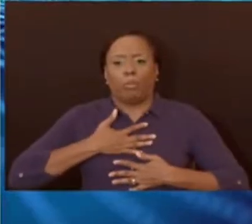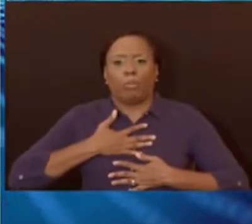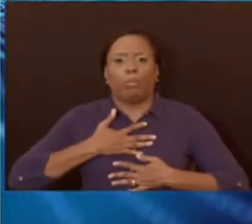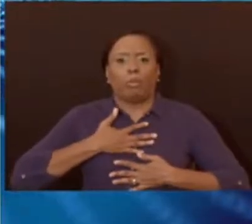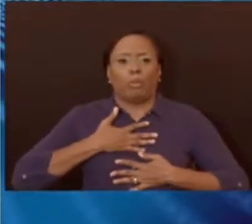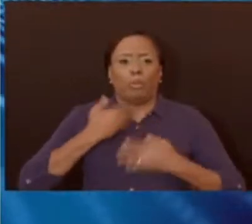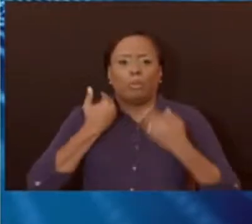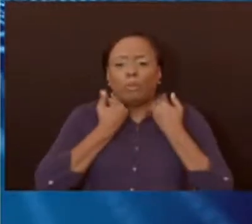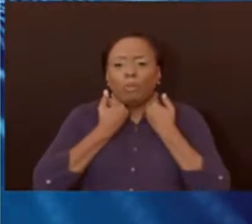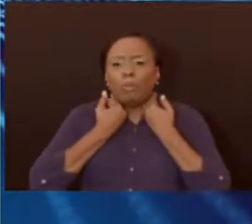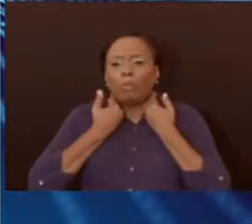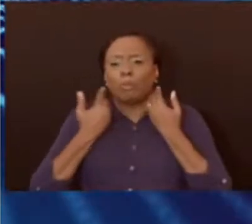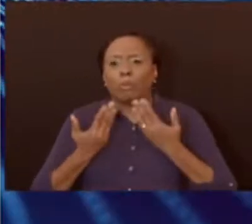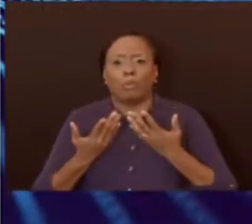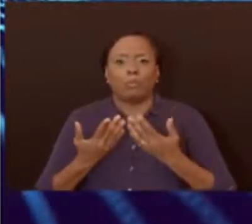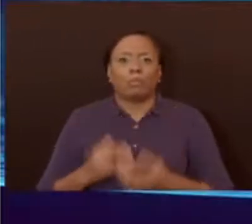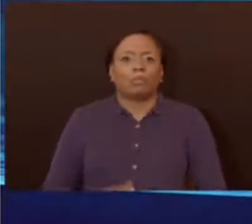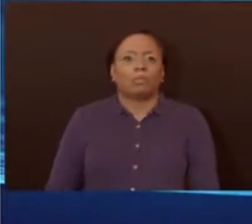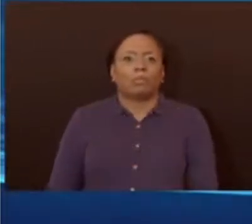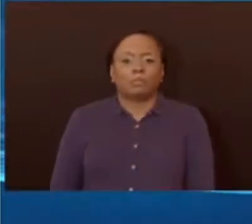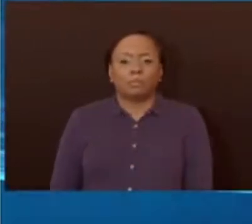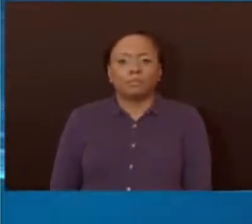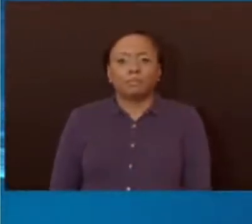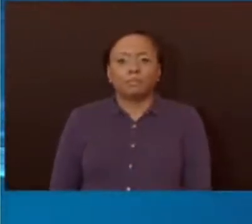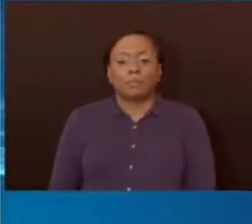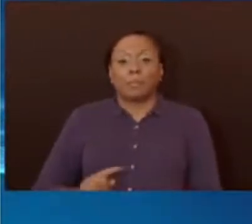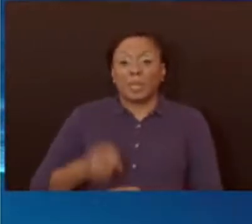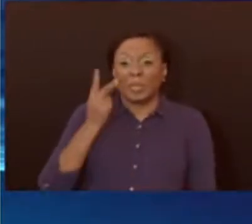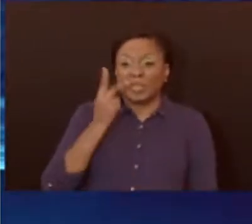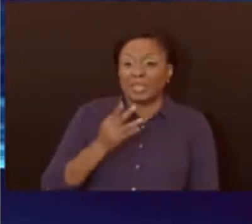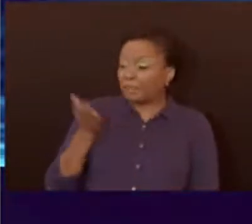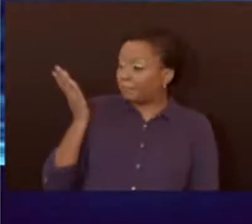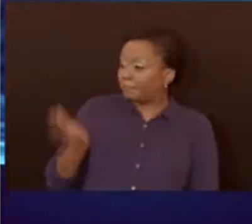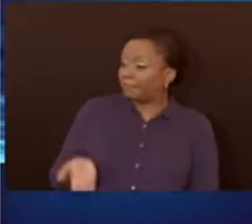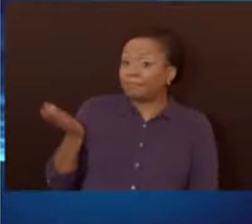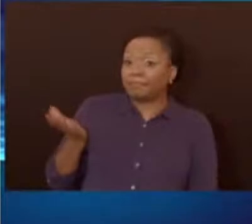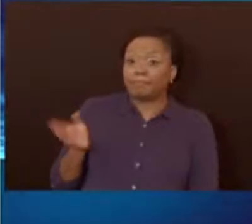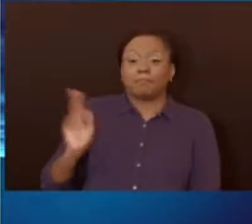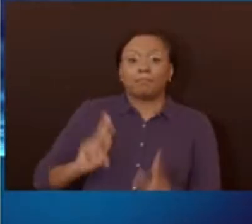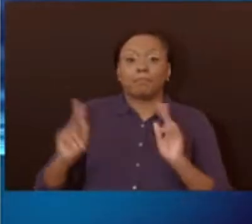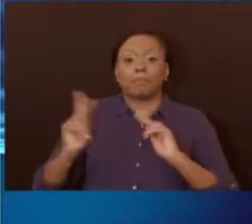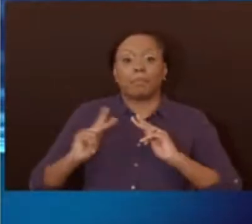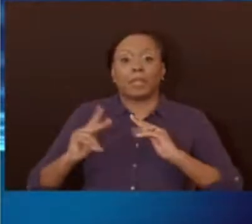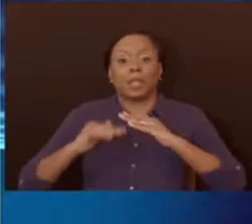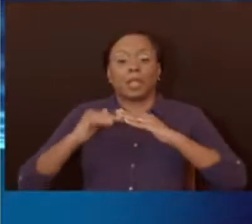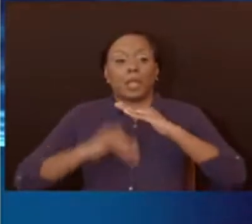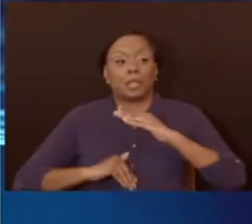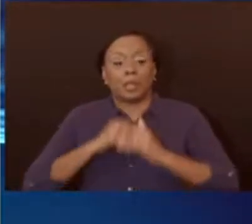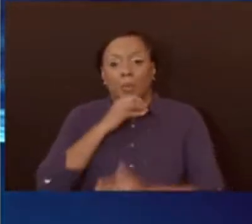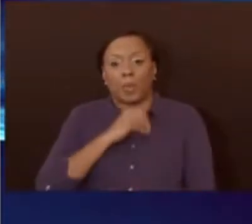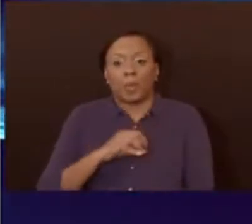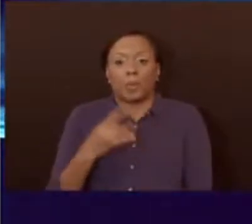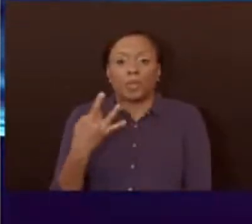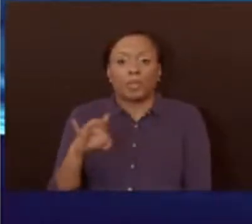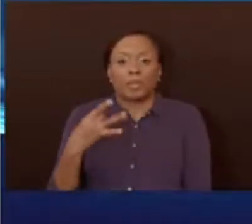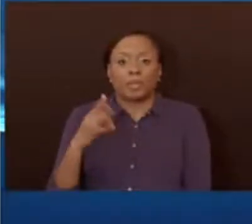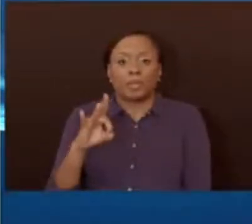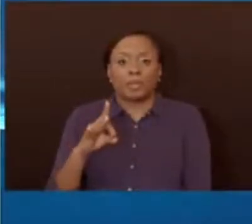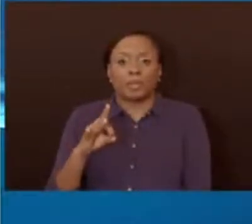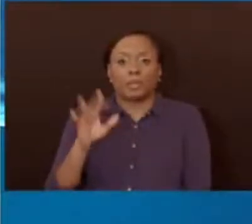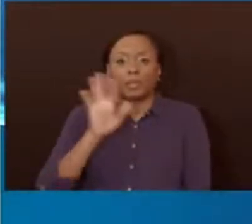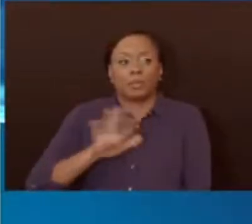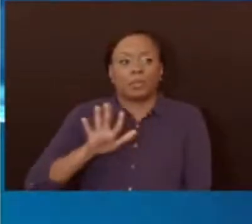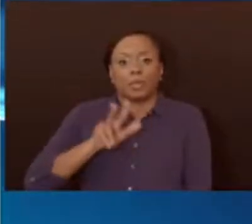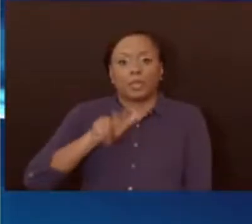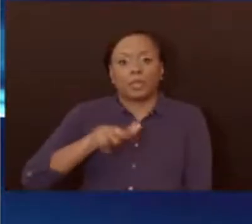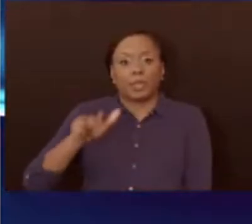and in terms of the percentages, you can see that for the persons aged less than 18 years, that was about